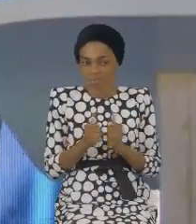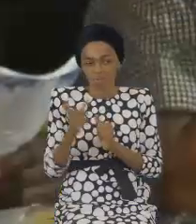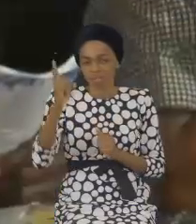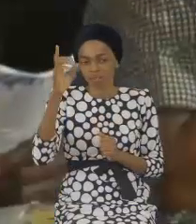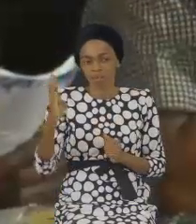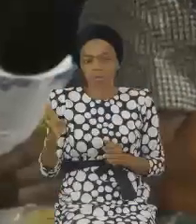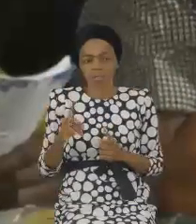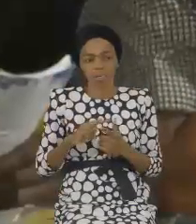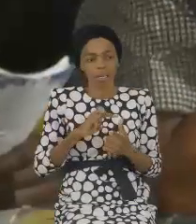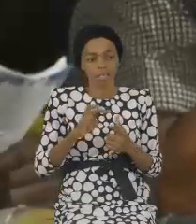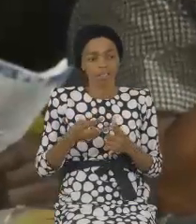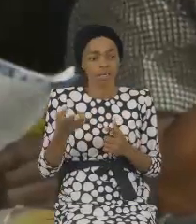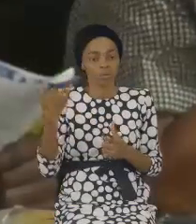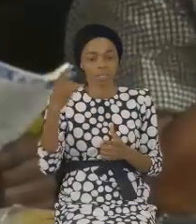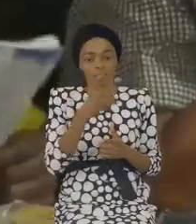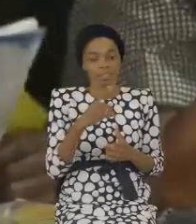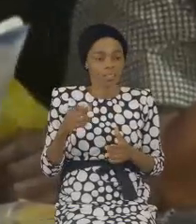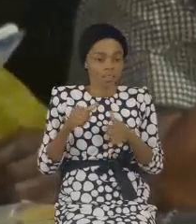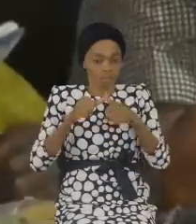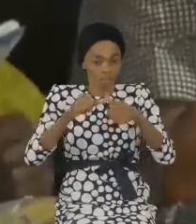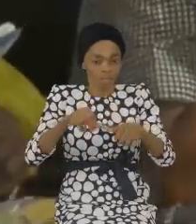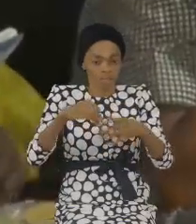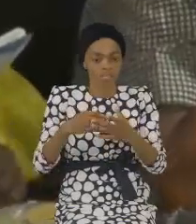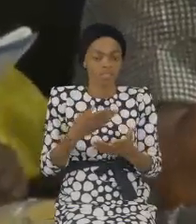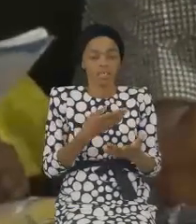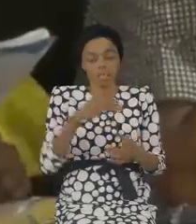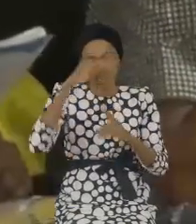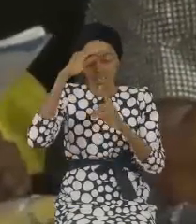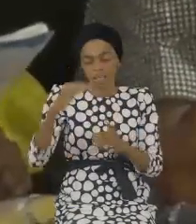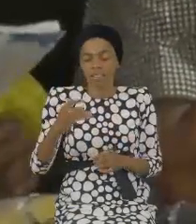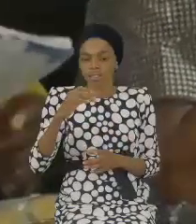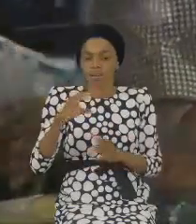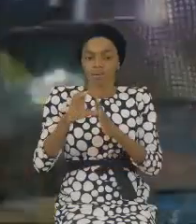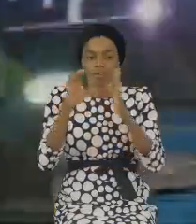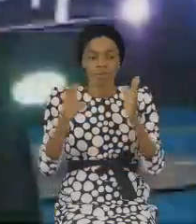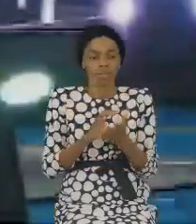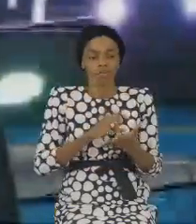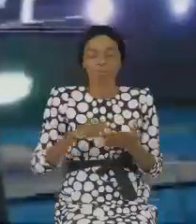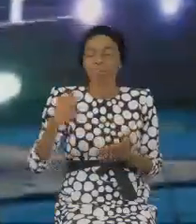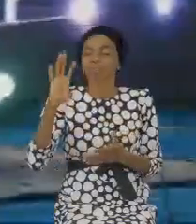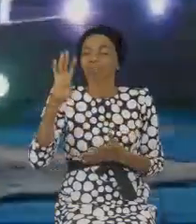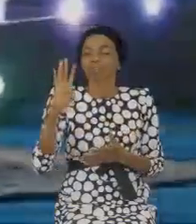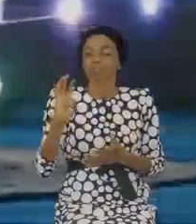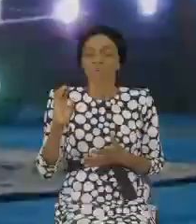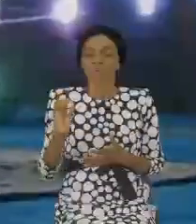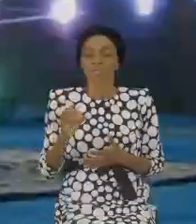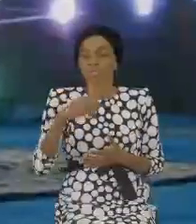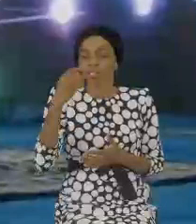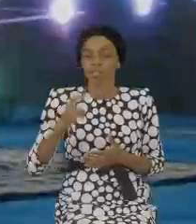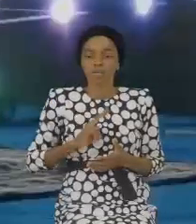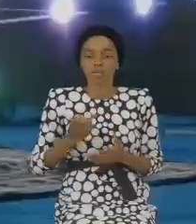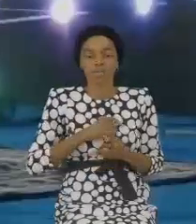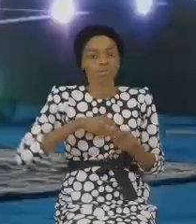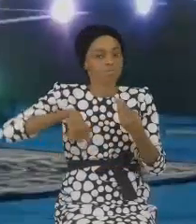were they steadfast in his covenant. In verse 40, it tells us about the summary of